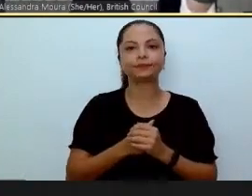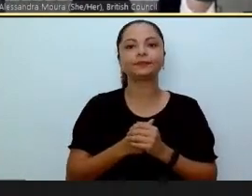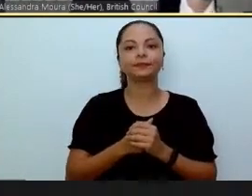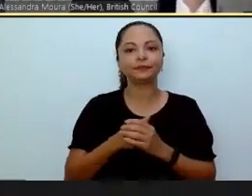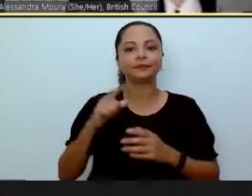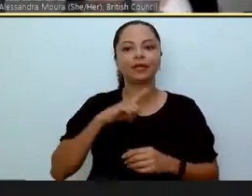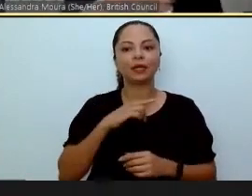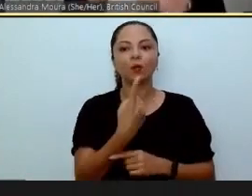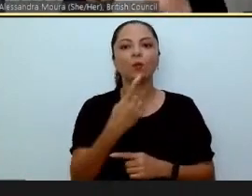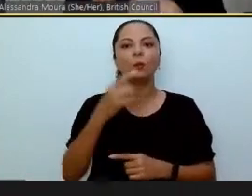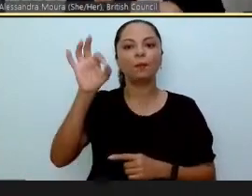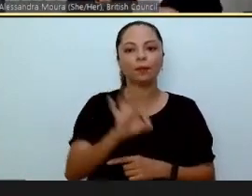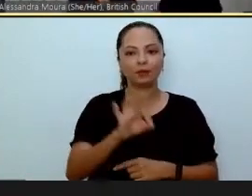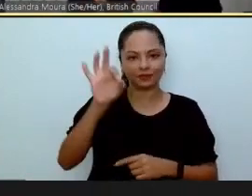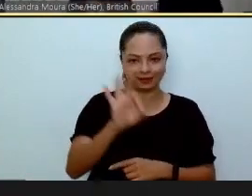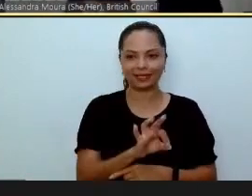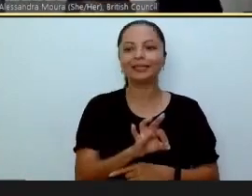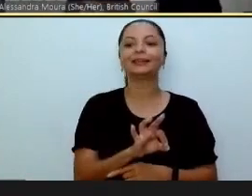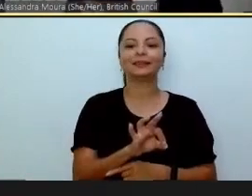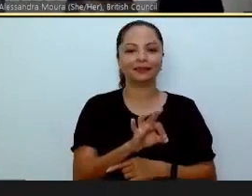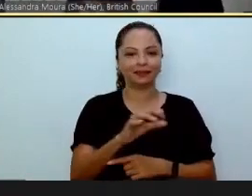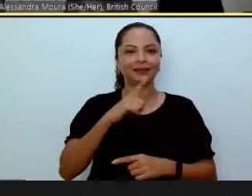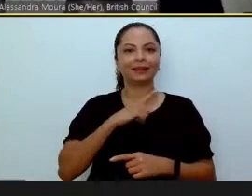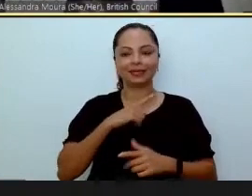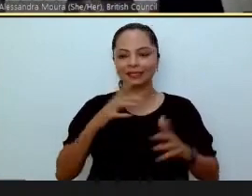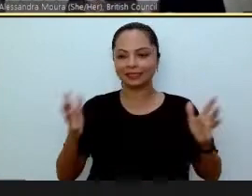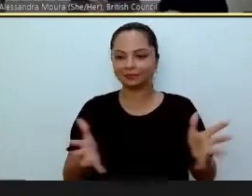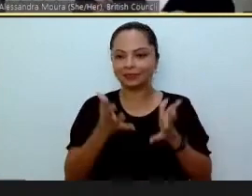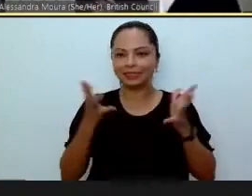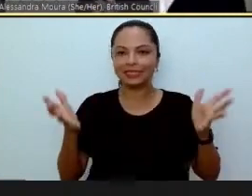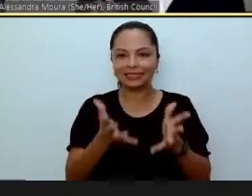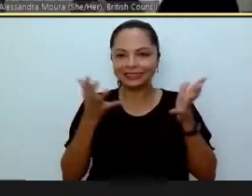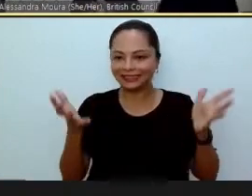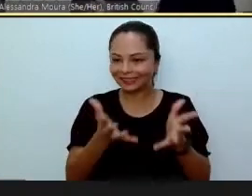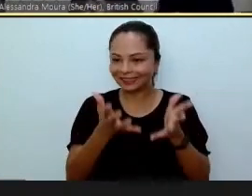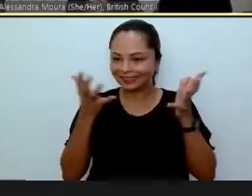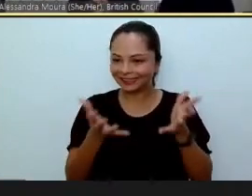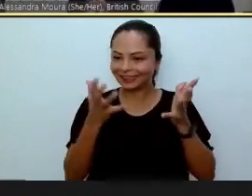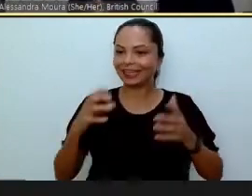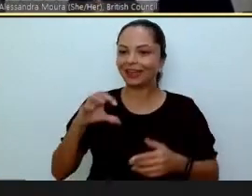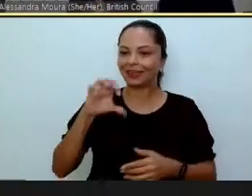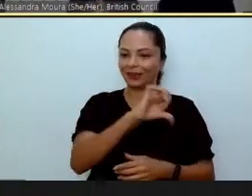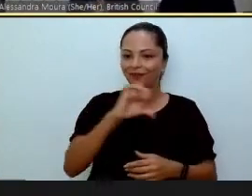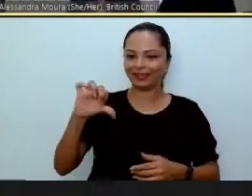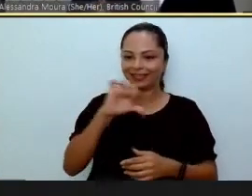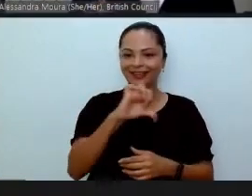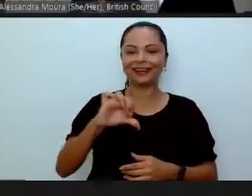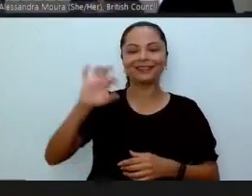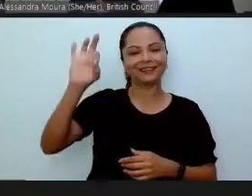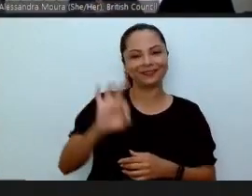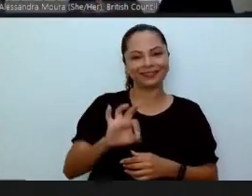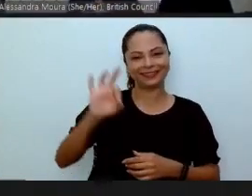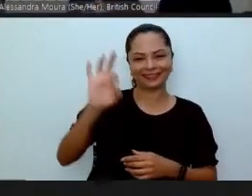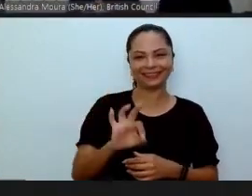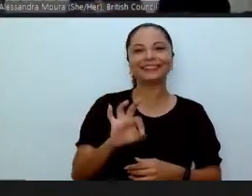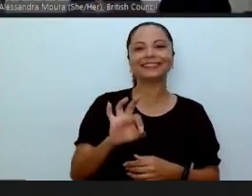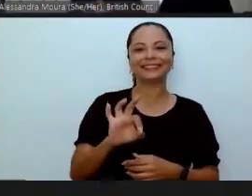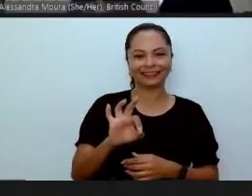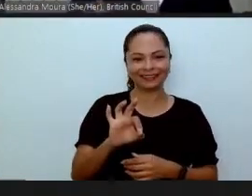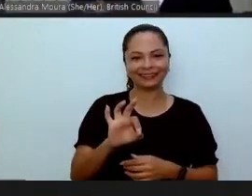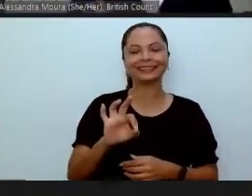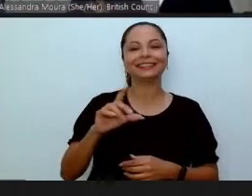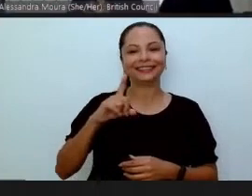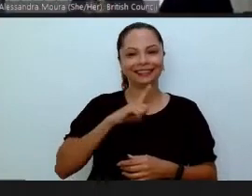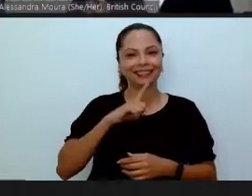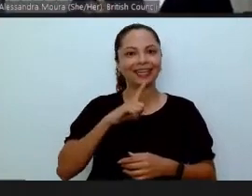inspiration and 99% of perspiration. Wow. Yeah, that's